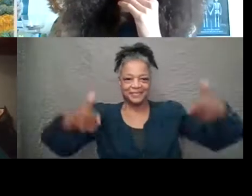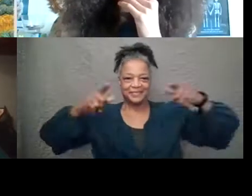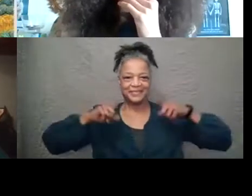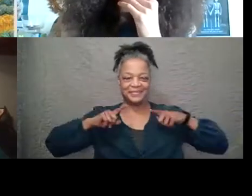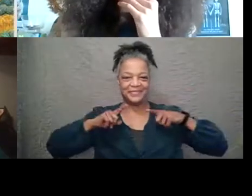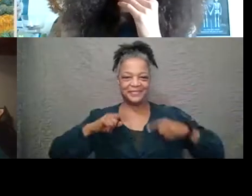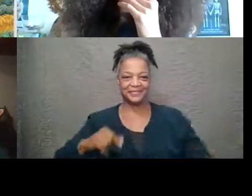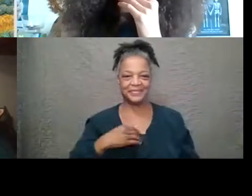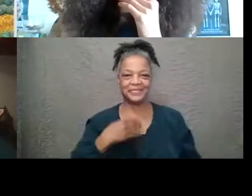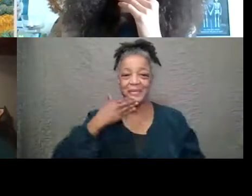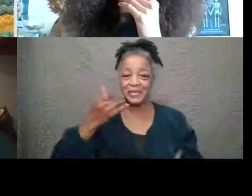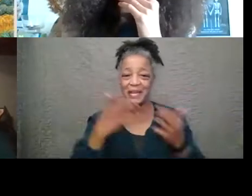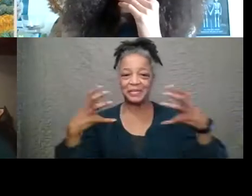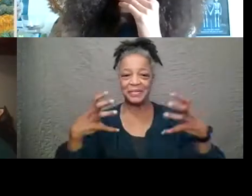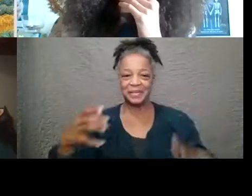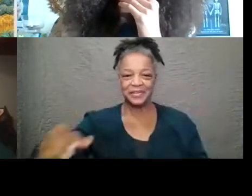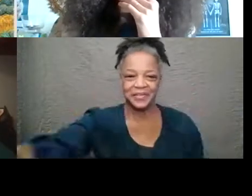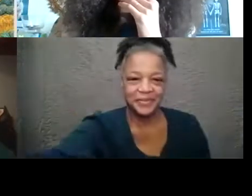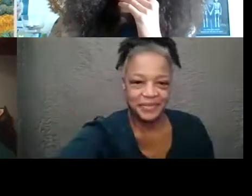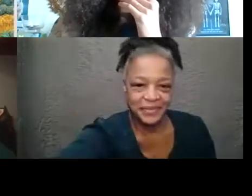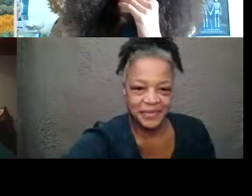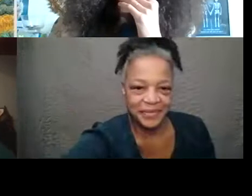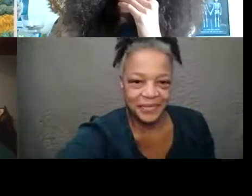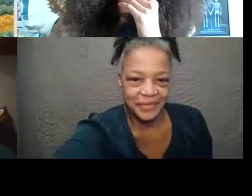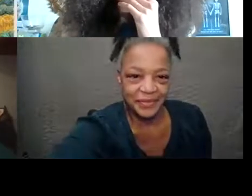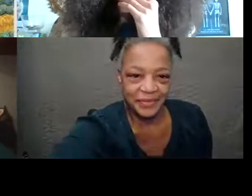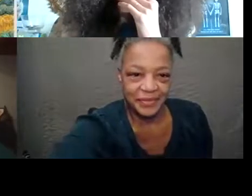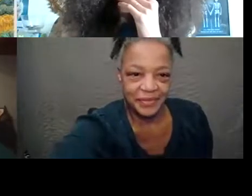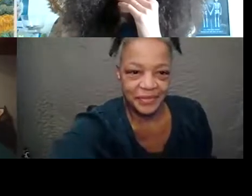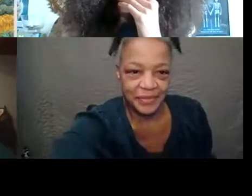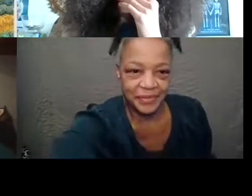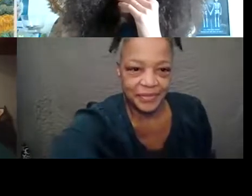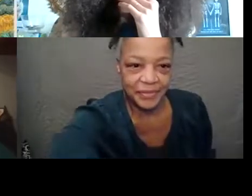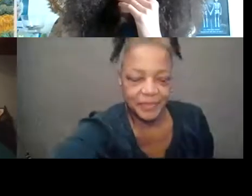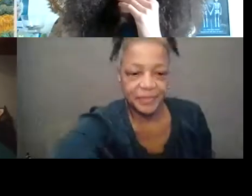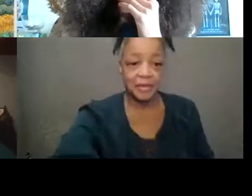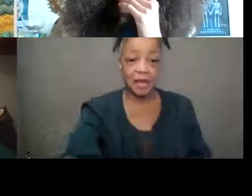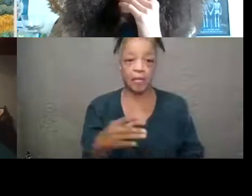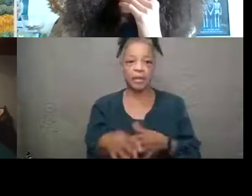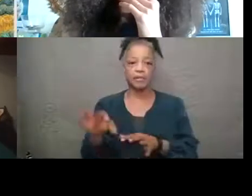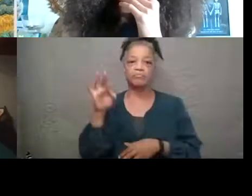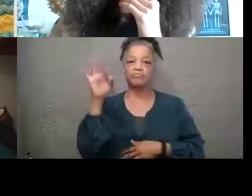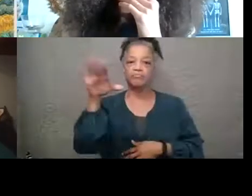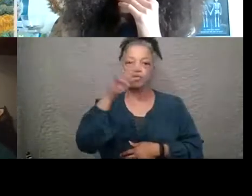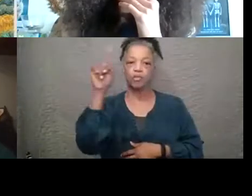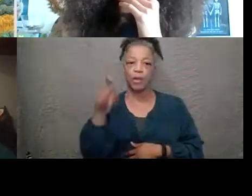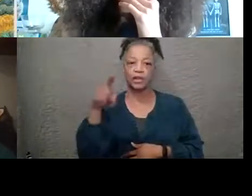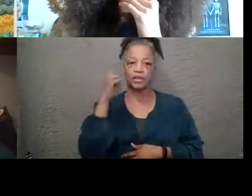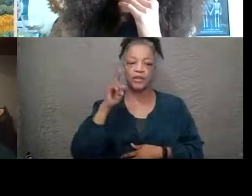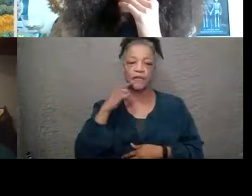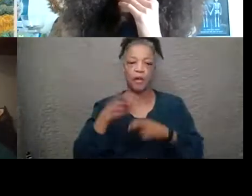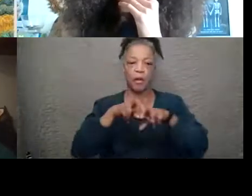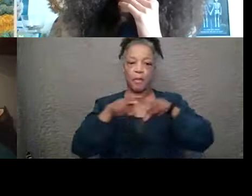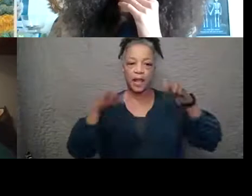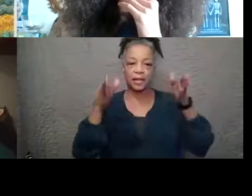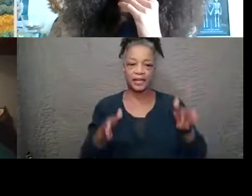Thank you so much. So I'm going to throw out some questions for our panelists,